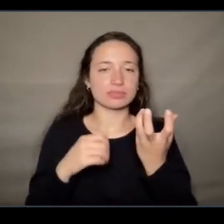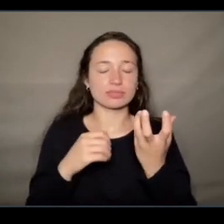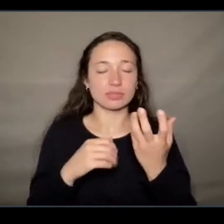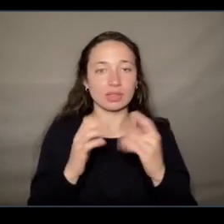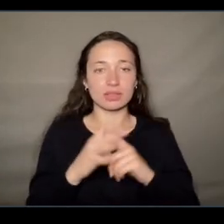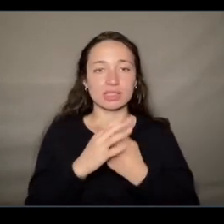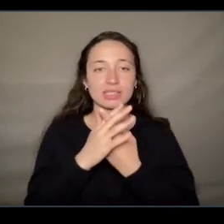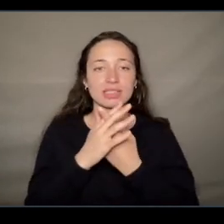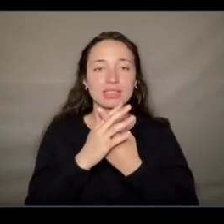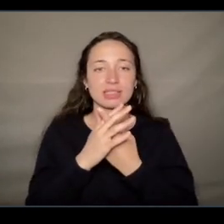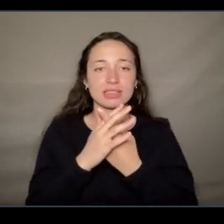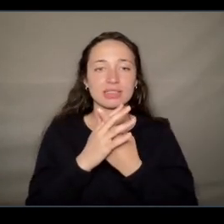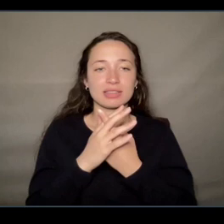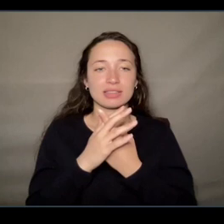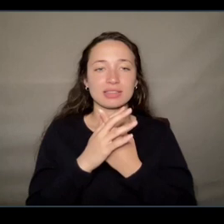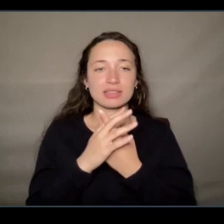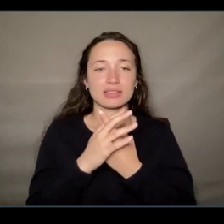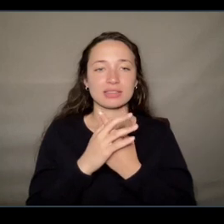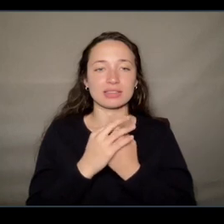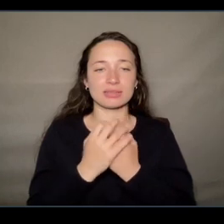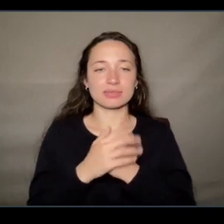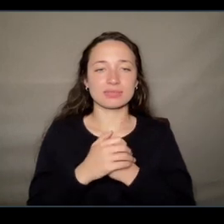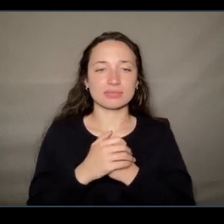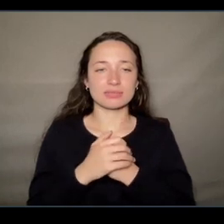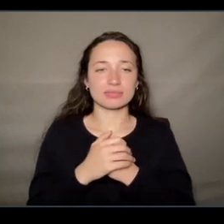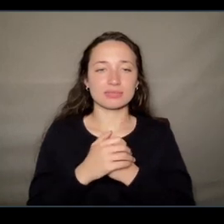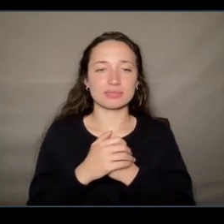bite, naked as in the beginning.